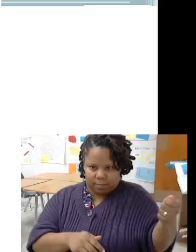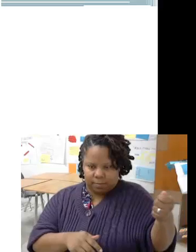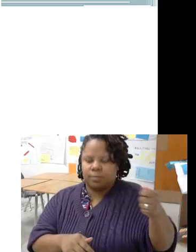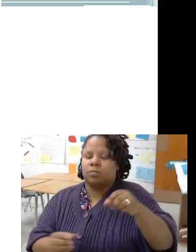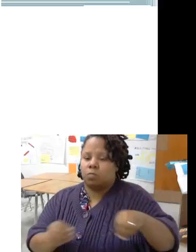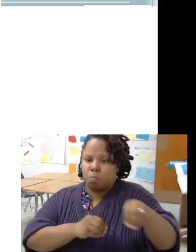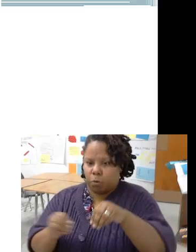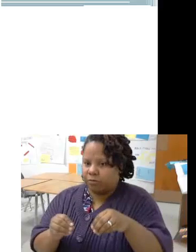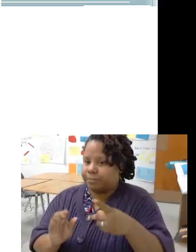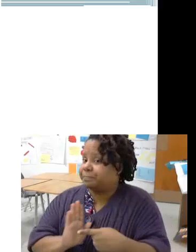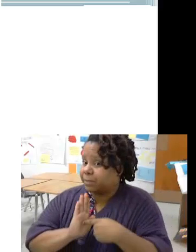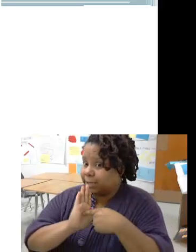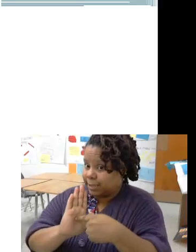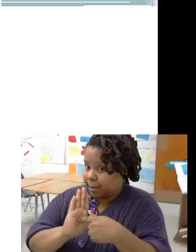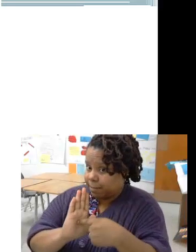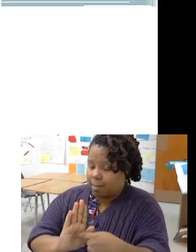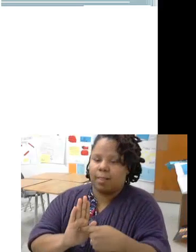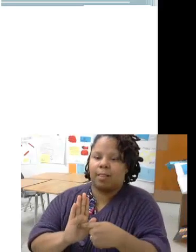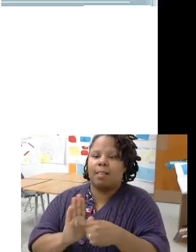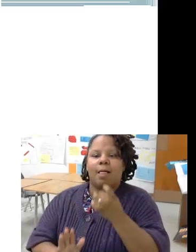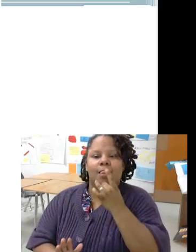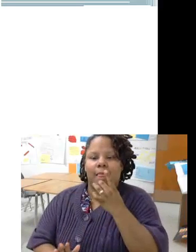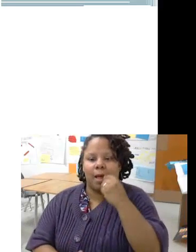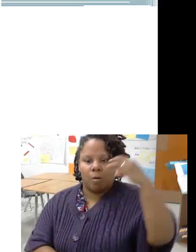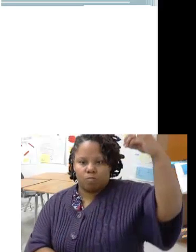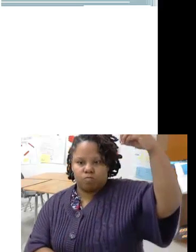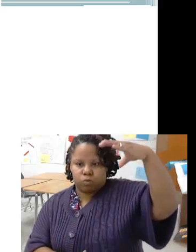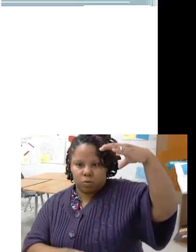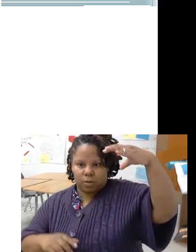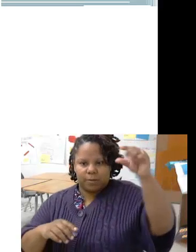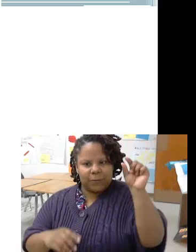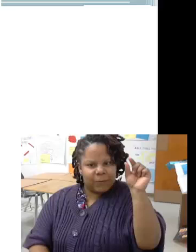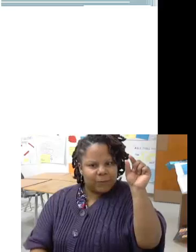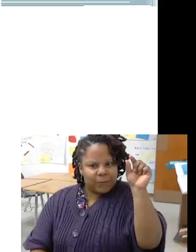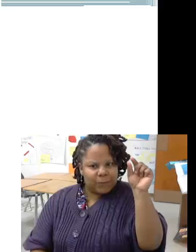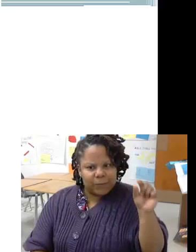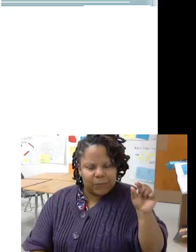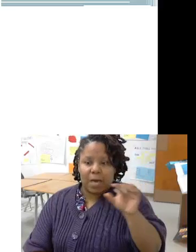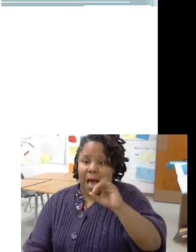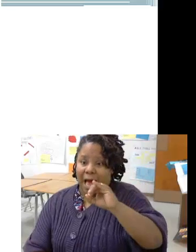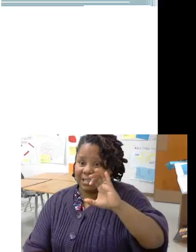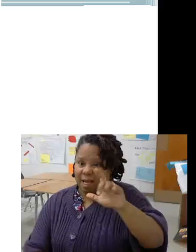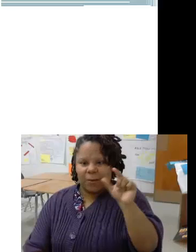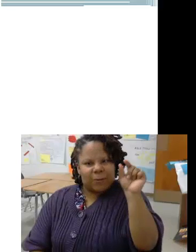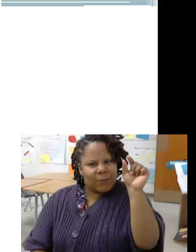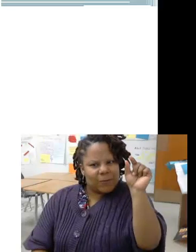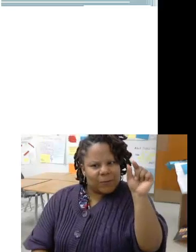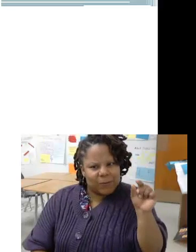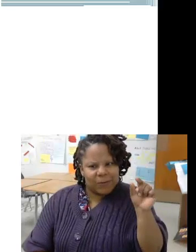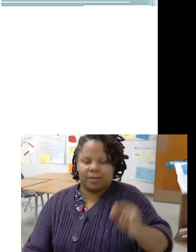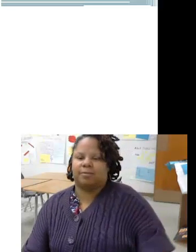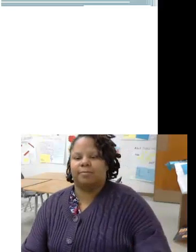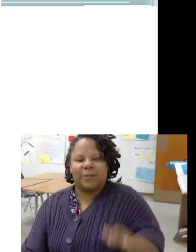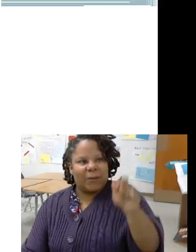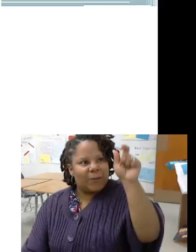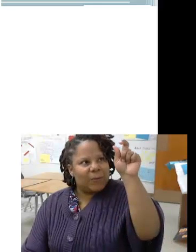For example, if you're using a lamp pull cord and you're using an ICL, you would use a